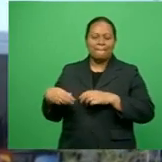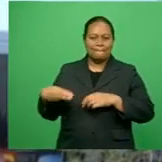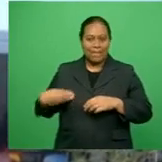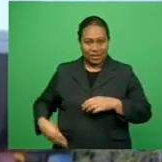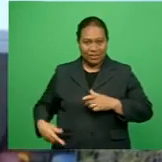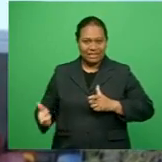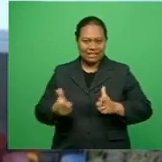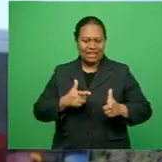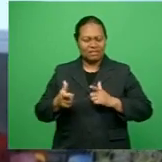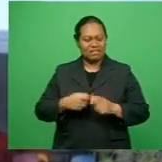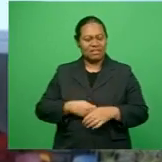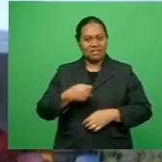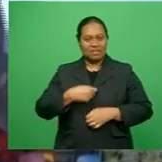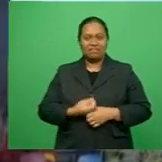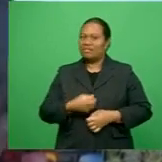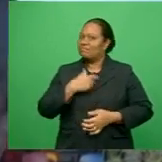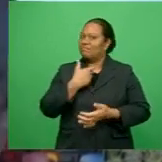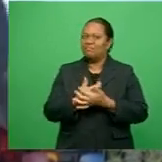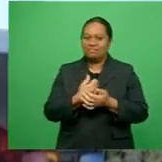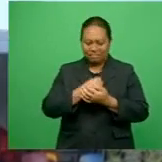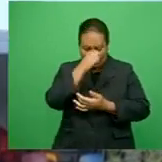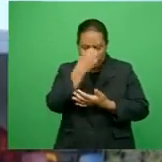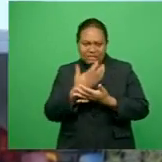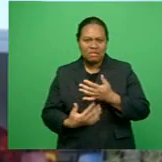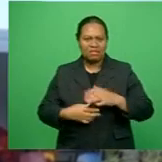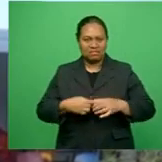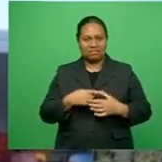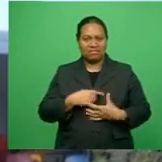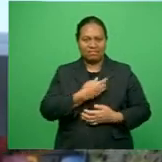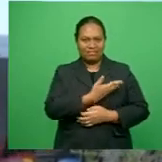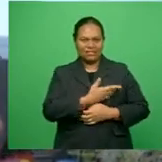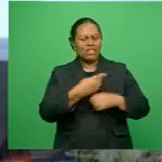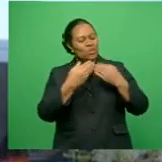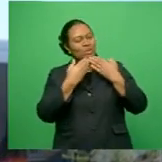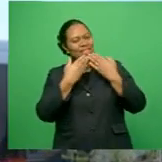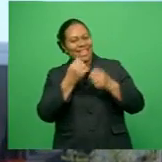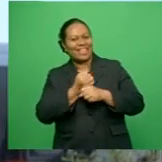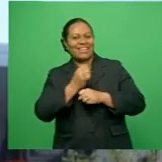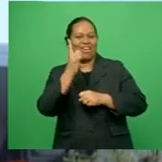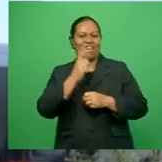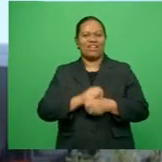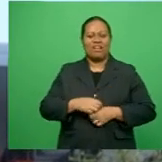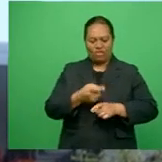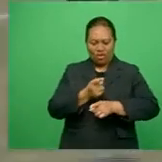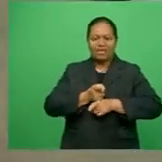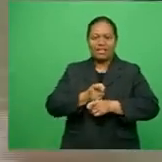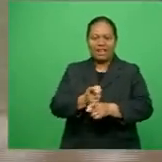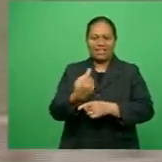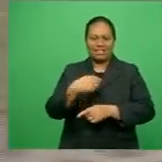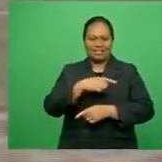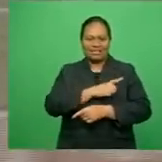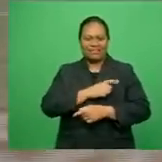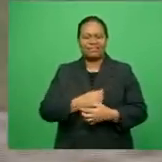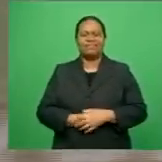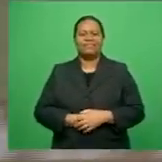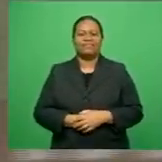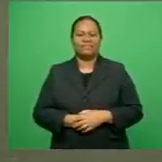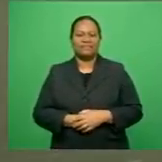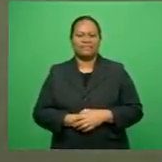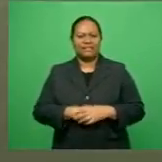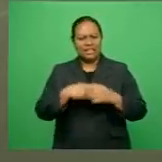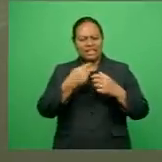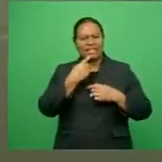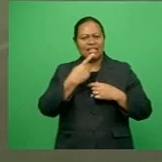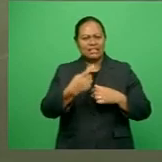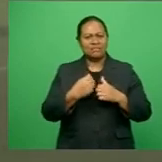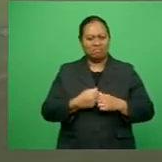and it has been an overwhelming experience. We would like to give thanks to God for his guidance. Gaining exposure is the